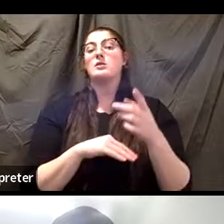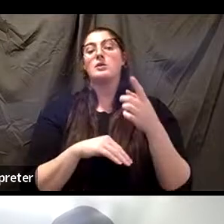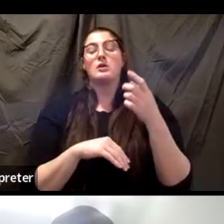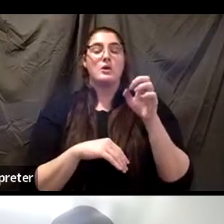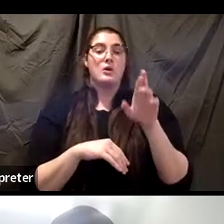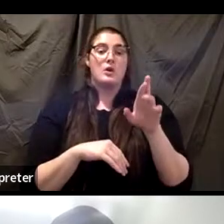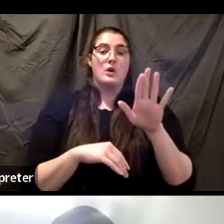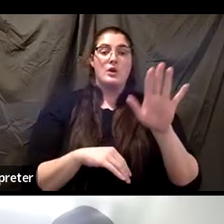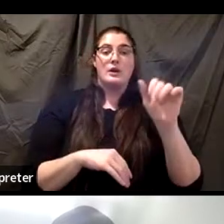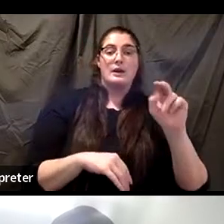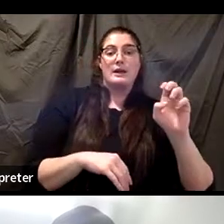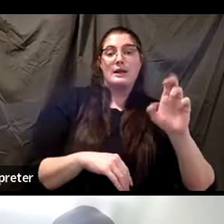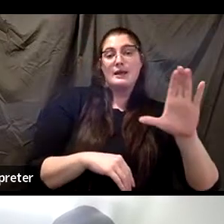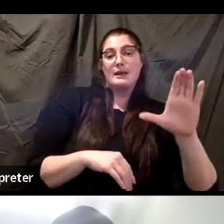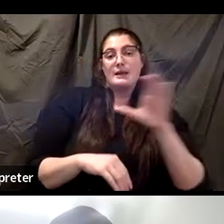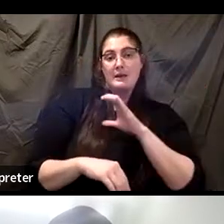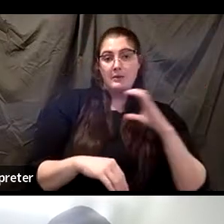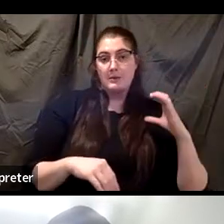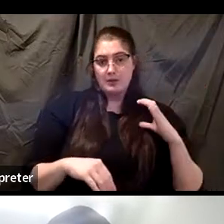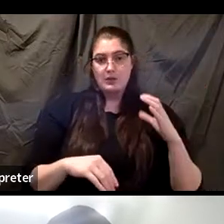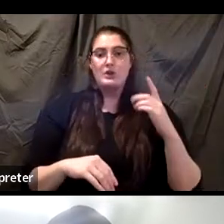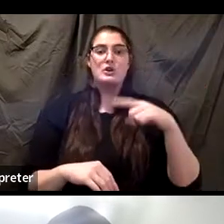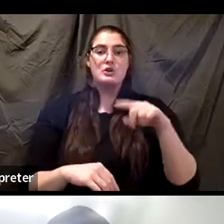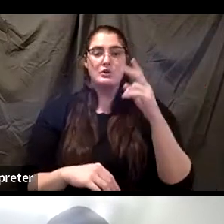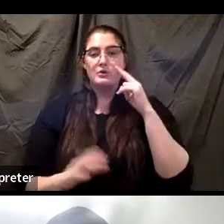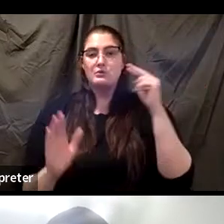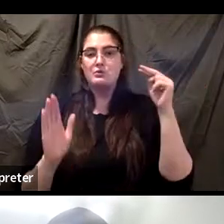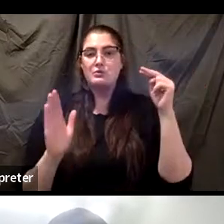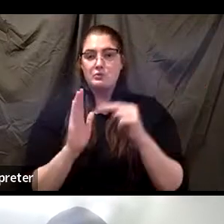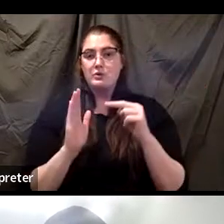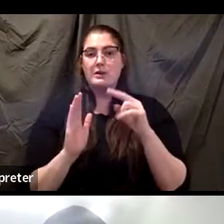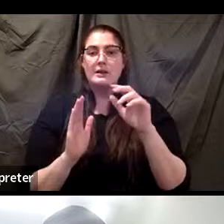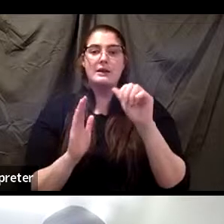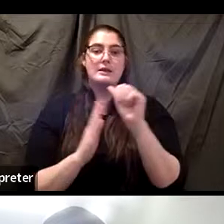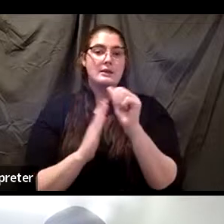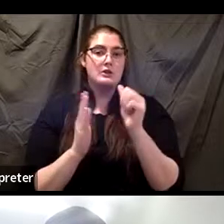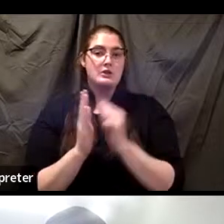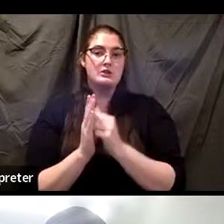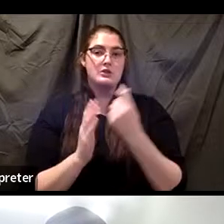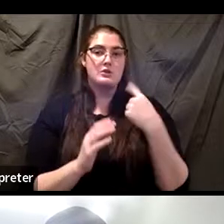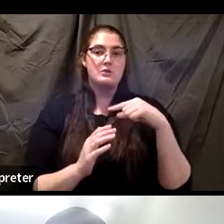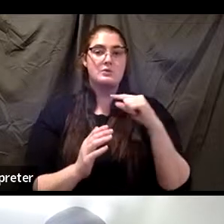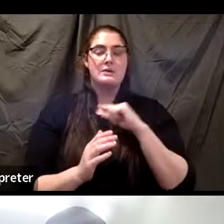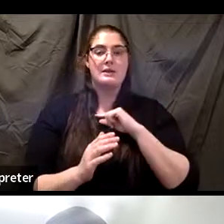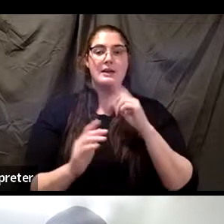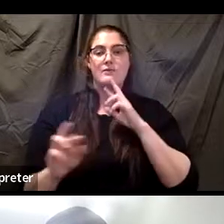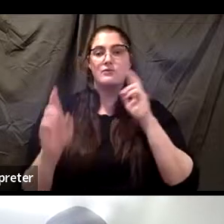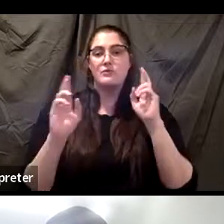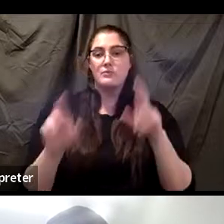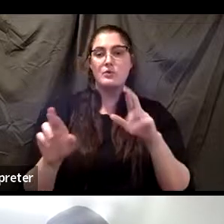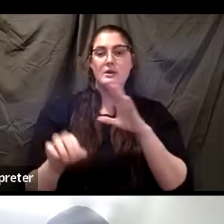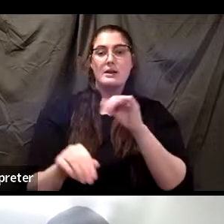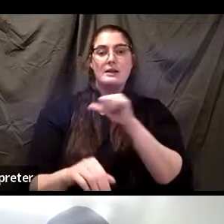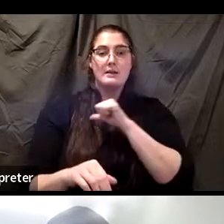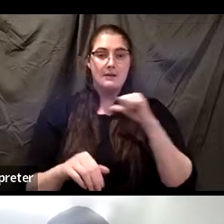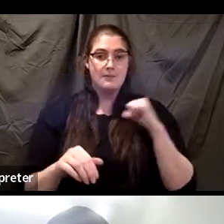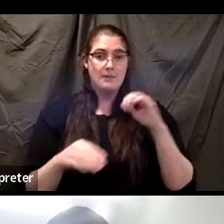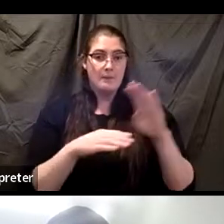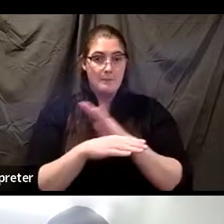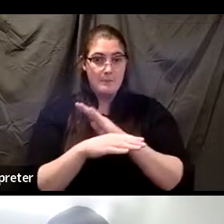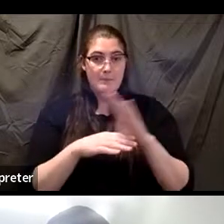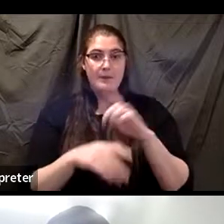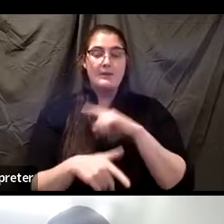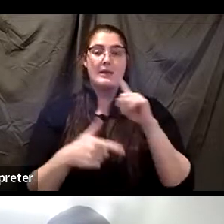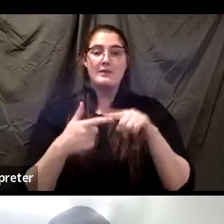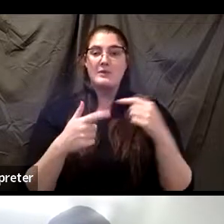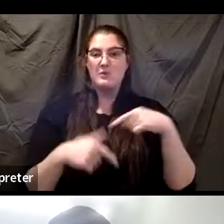commissioner, if you look at the agenda, we have first standing reports and administrative business, following standing